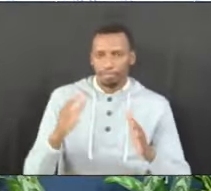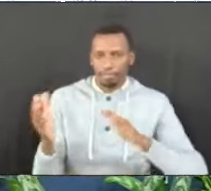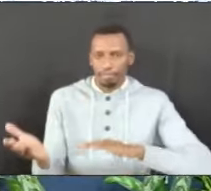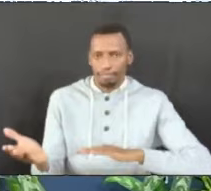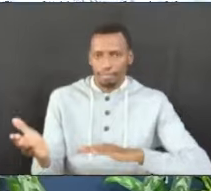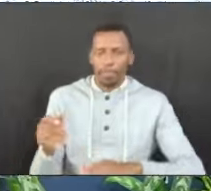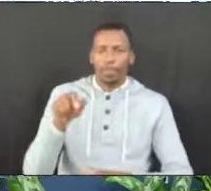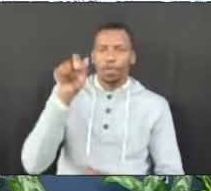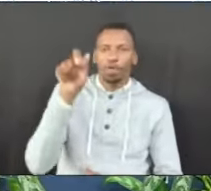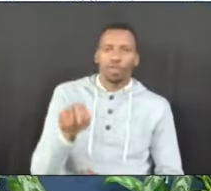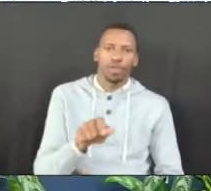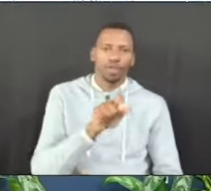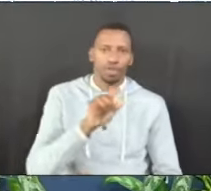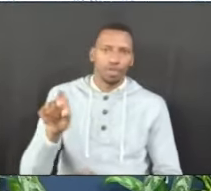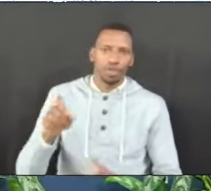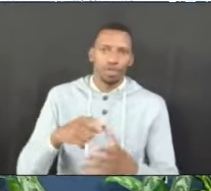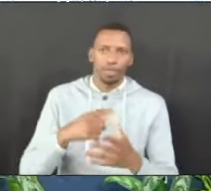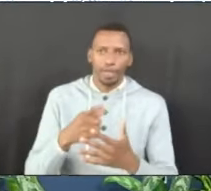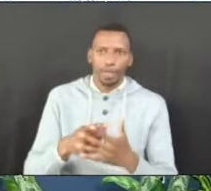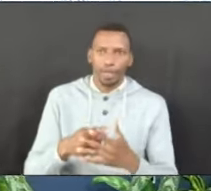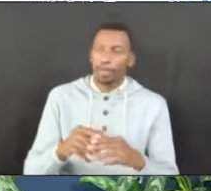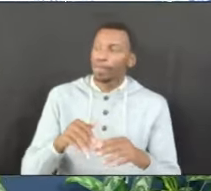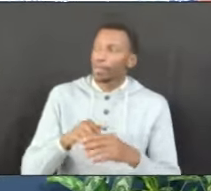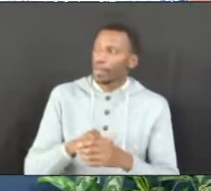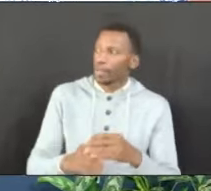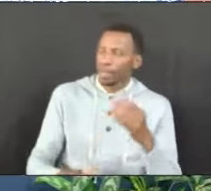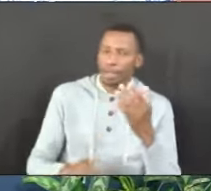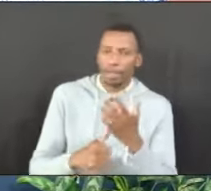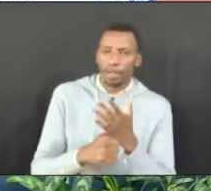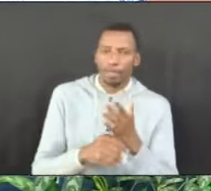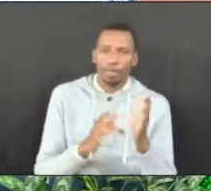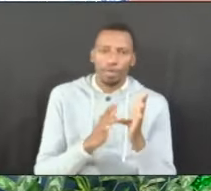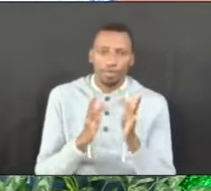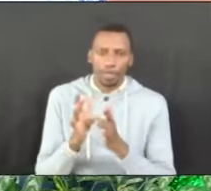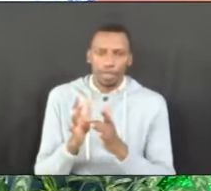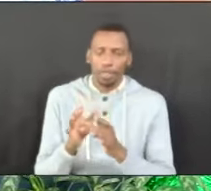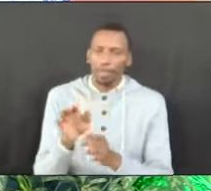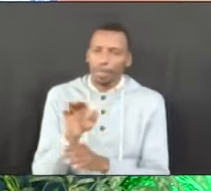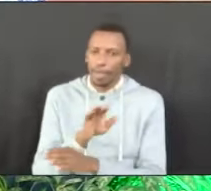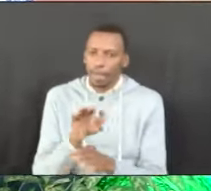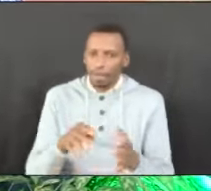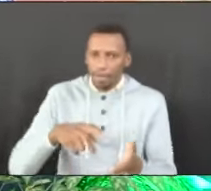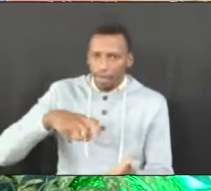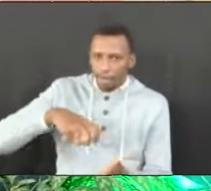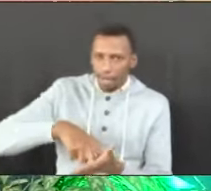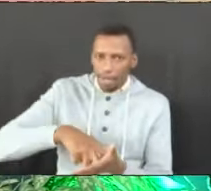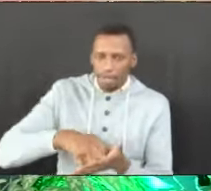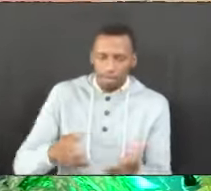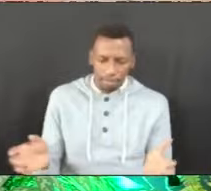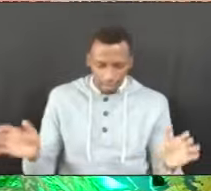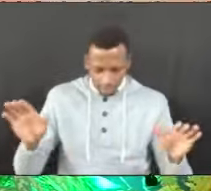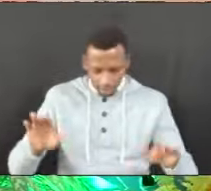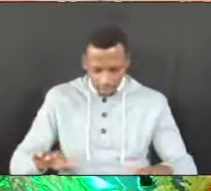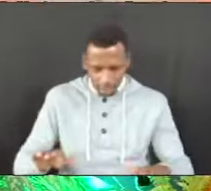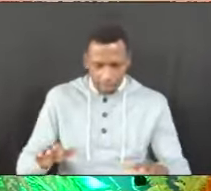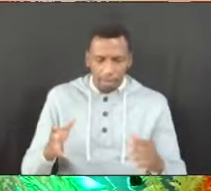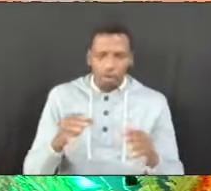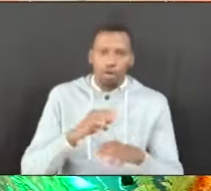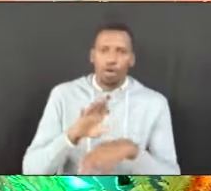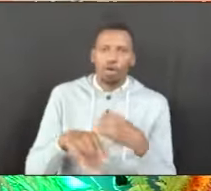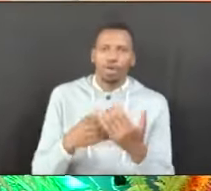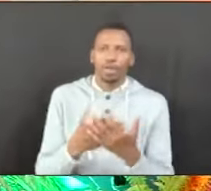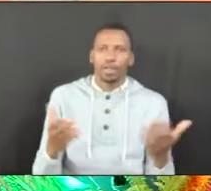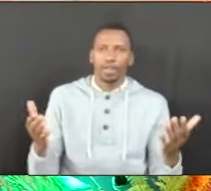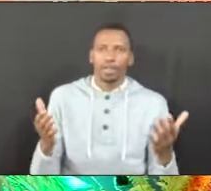cross, so that at the name of Jesus, every knee should do what? Bow of things above the earth,